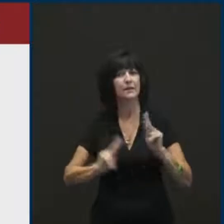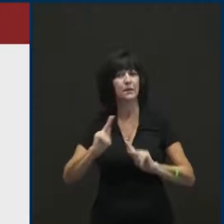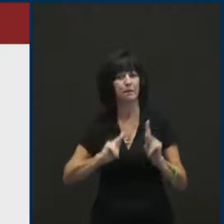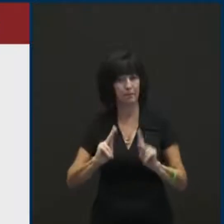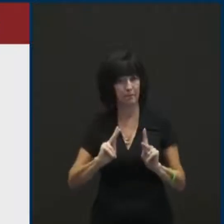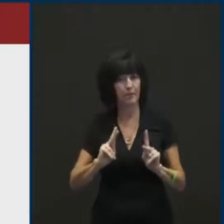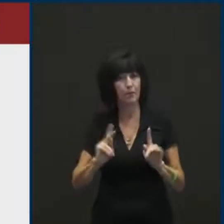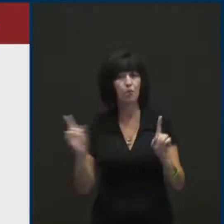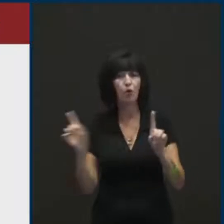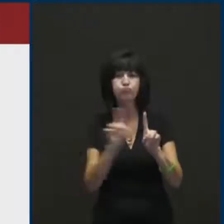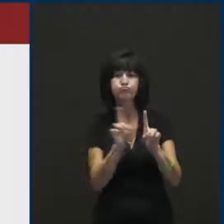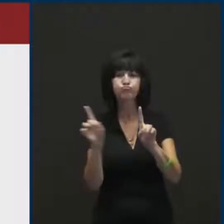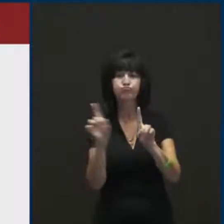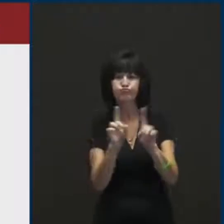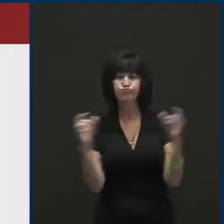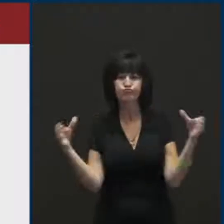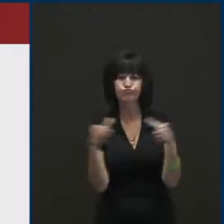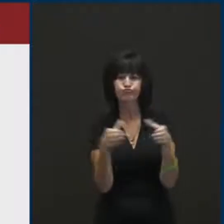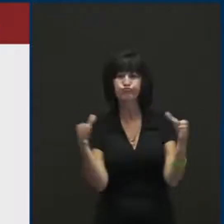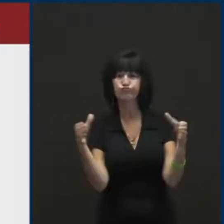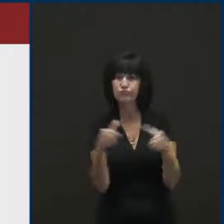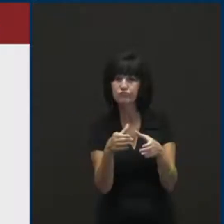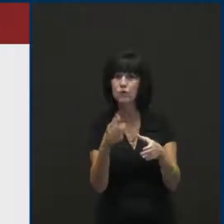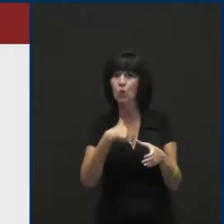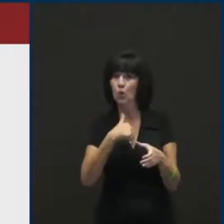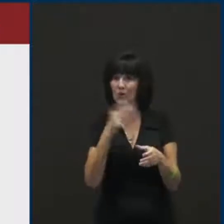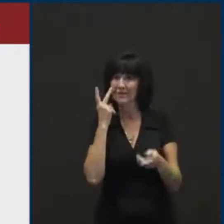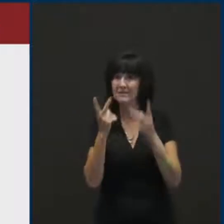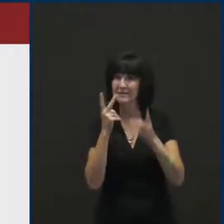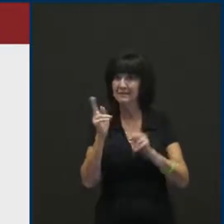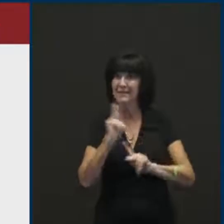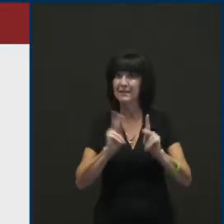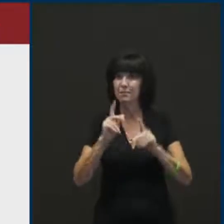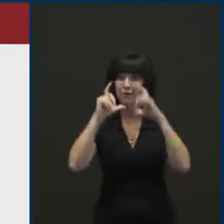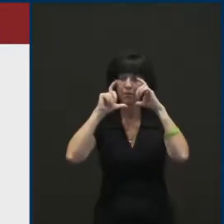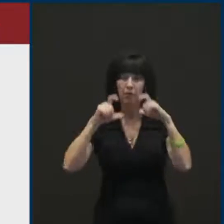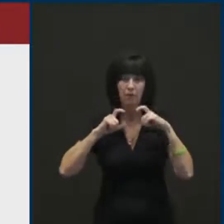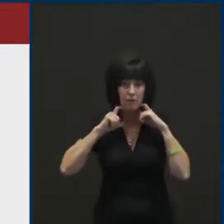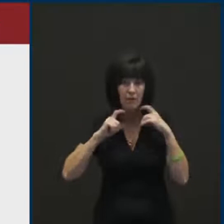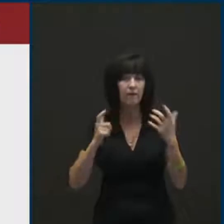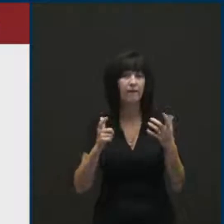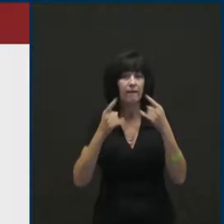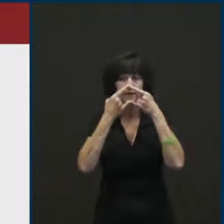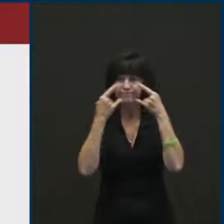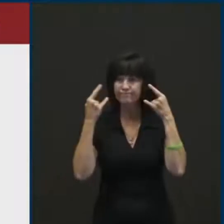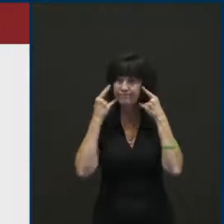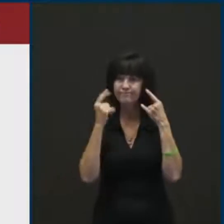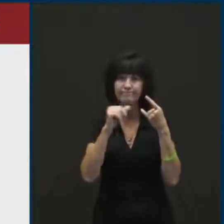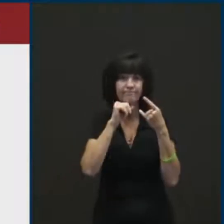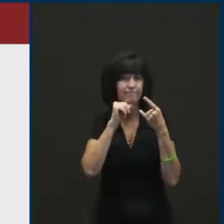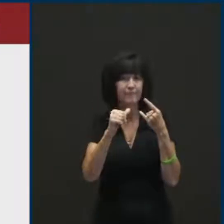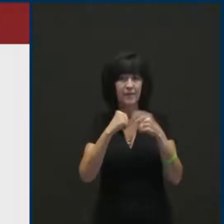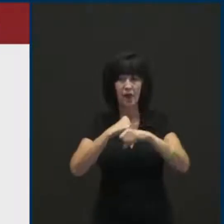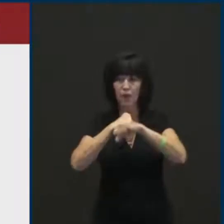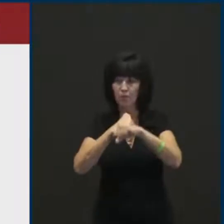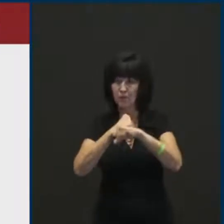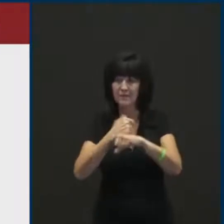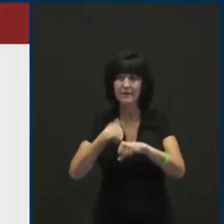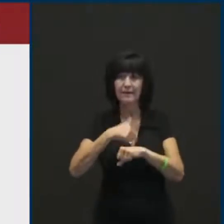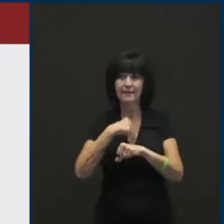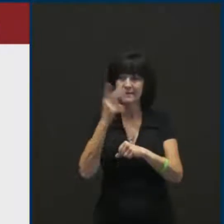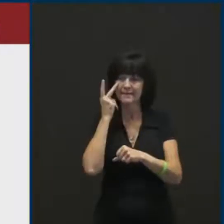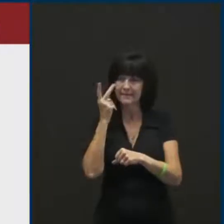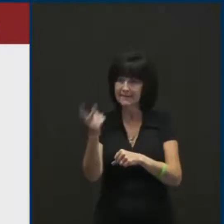and especially in indoor settings, we are seeing story after story, case after case, cluster